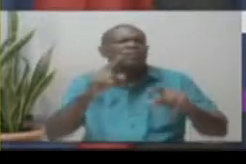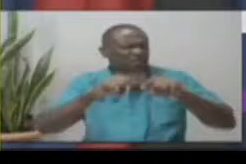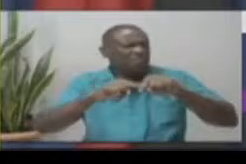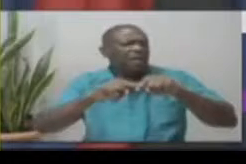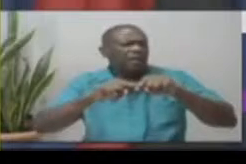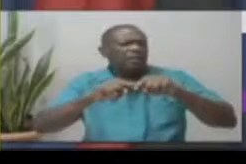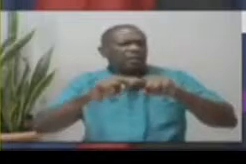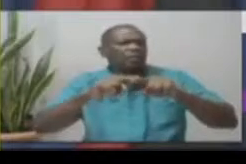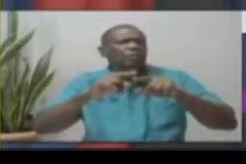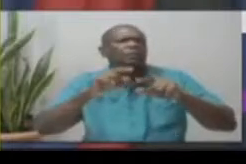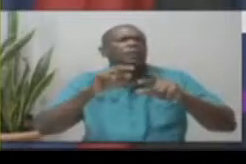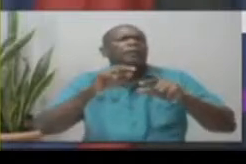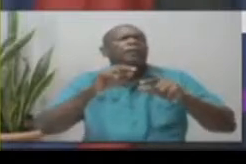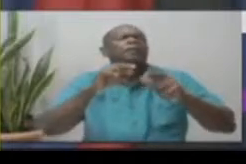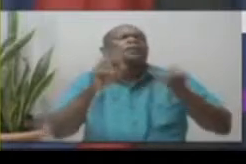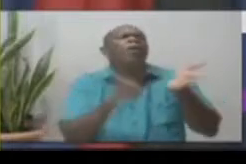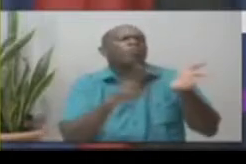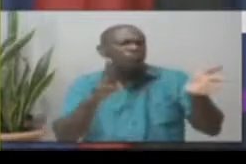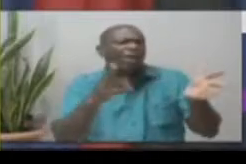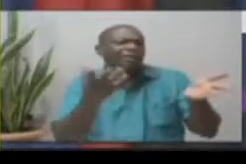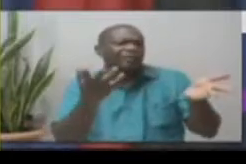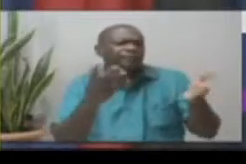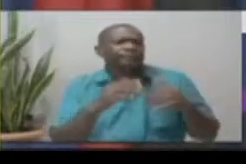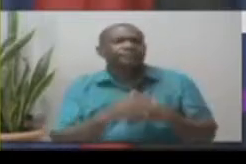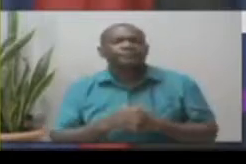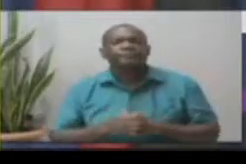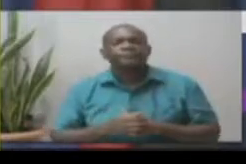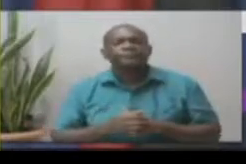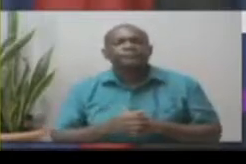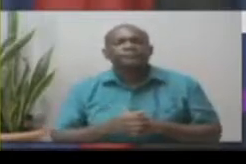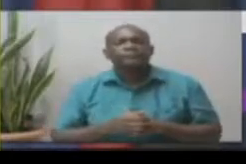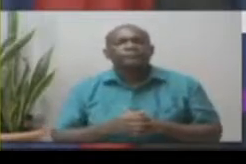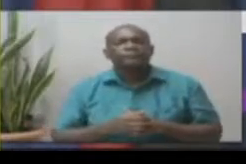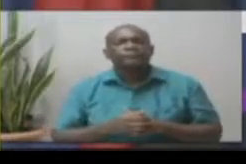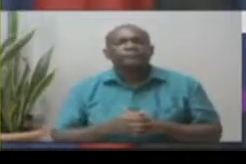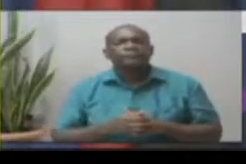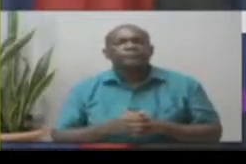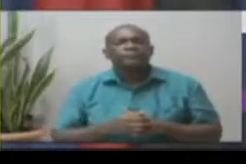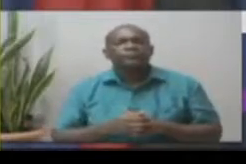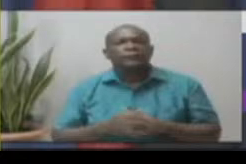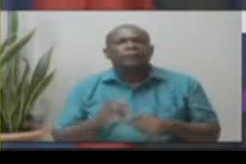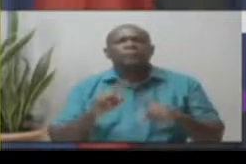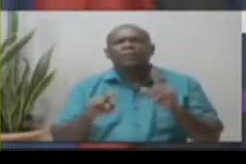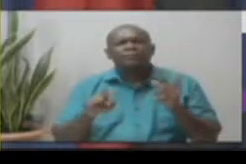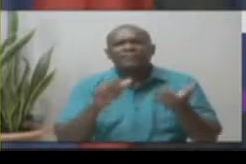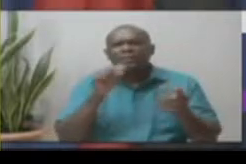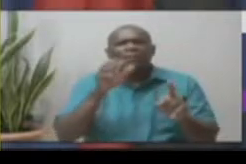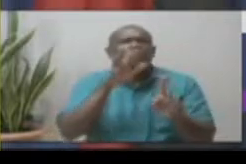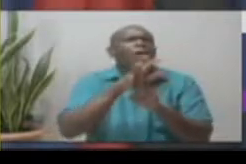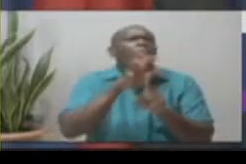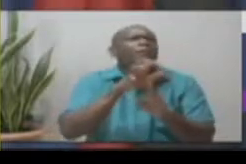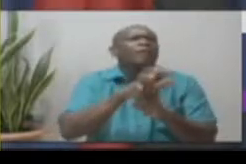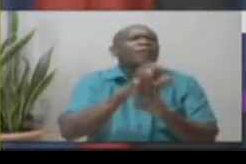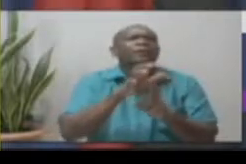your terms of engagement. That is not a popular arrangement for some